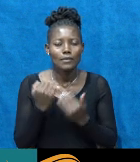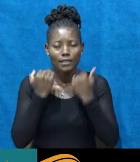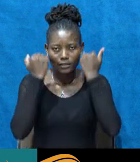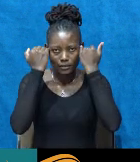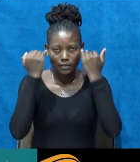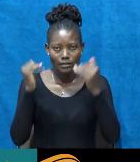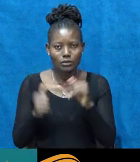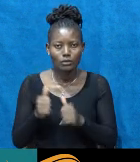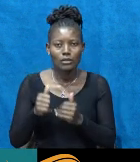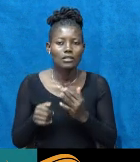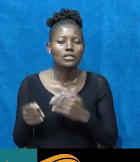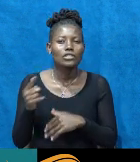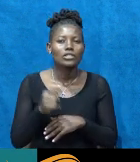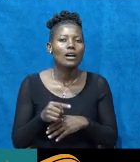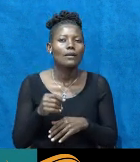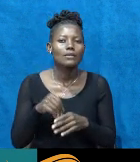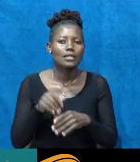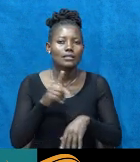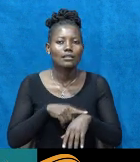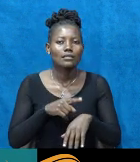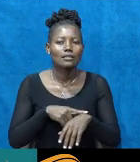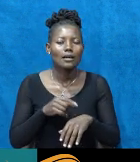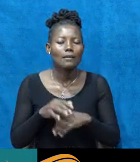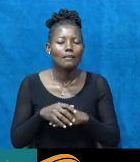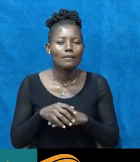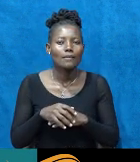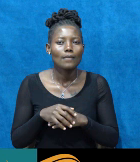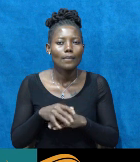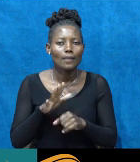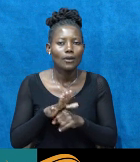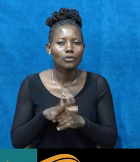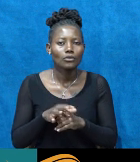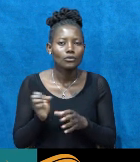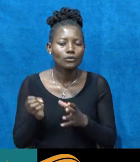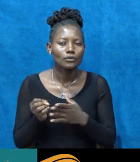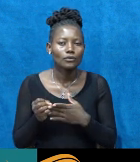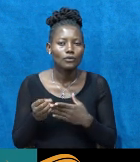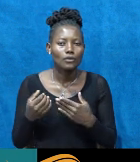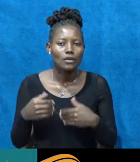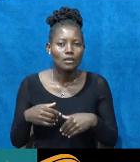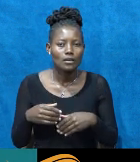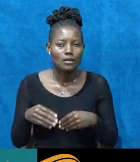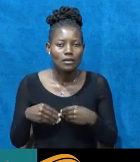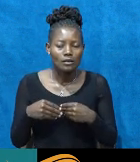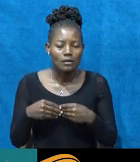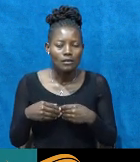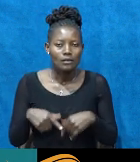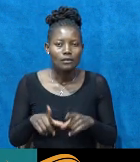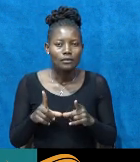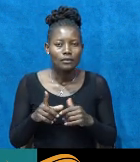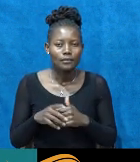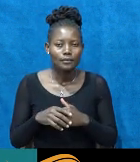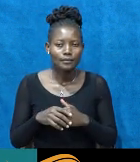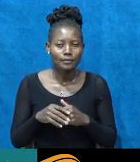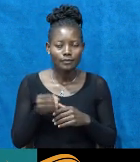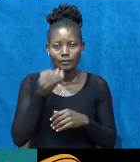in during excessive cortisol production. So you will be able to encourage your athlete to eat a lot of whole grains kind